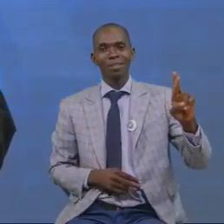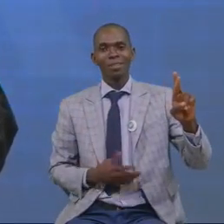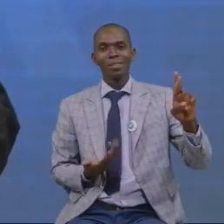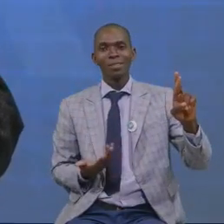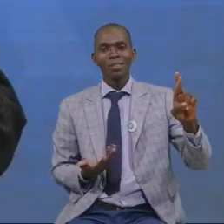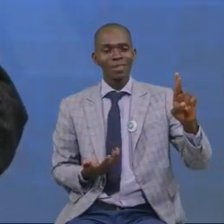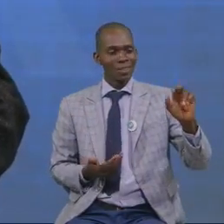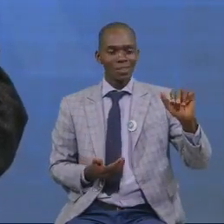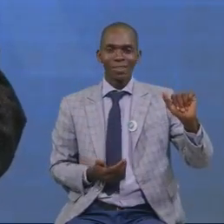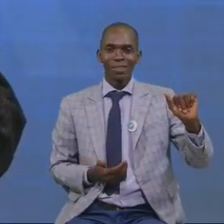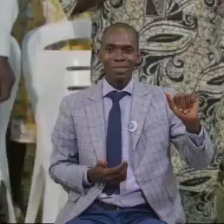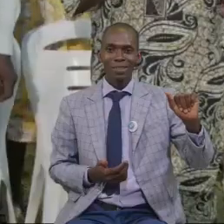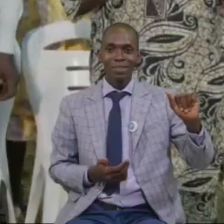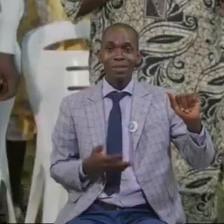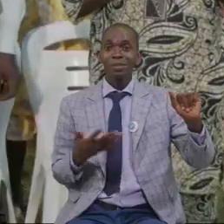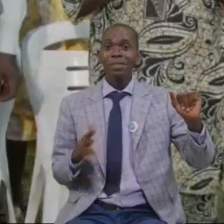A.